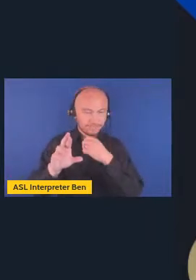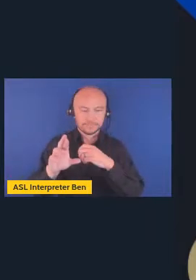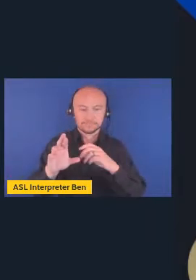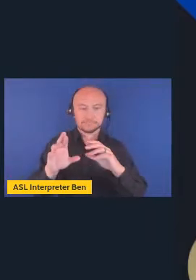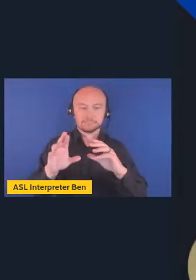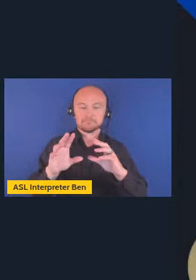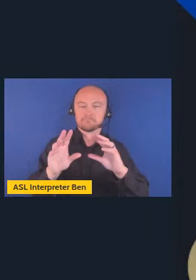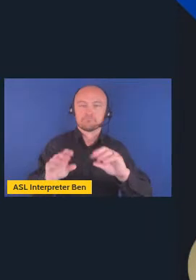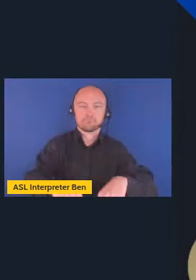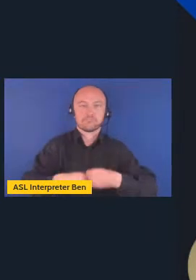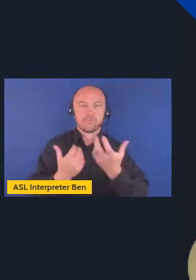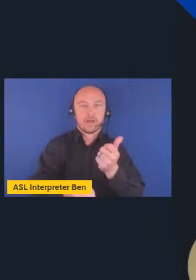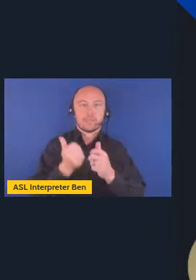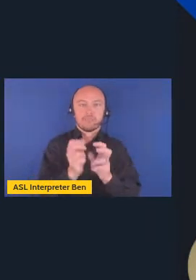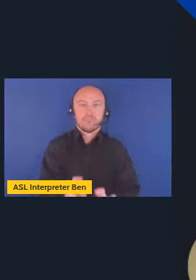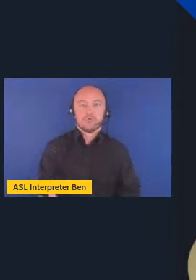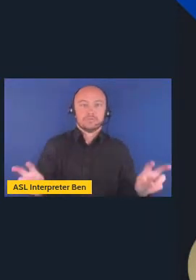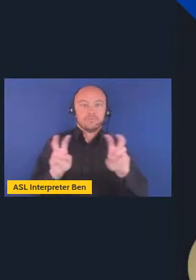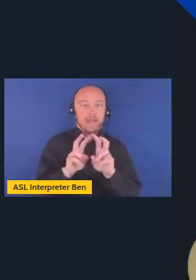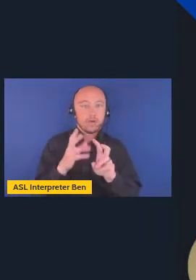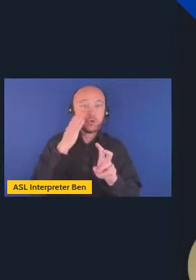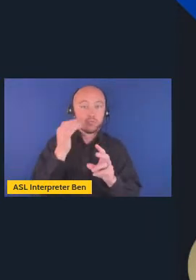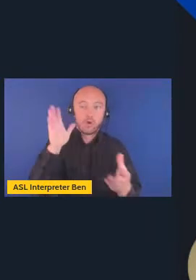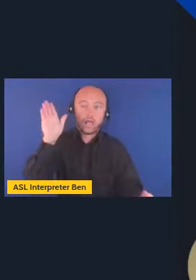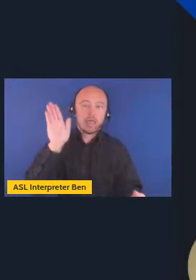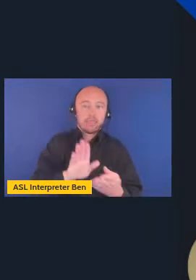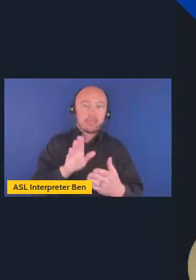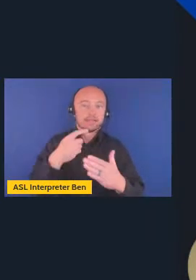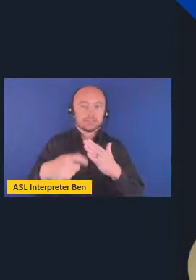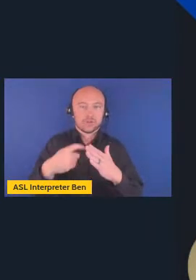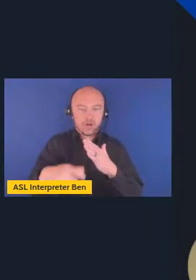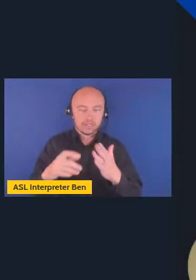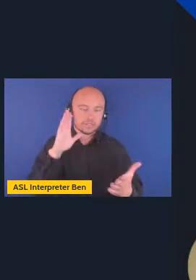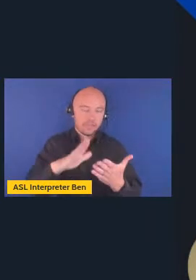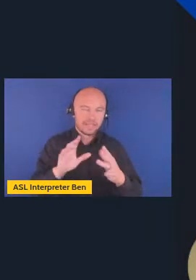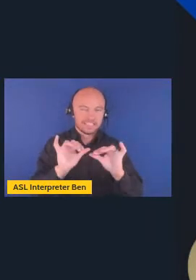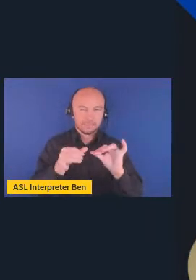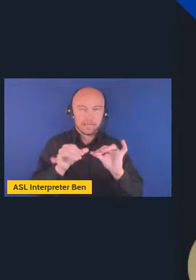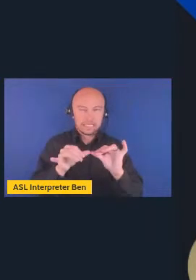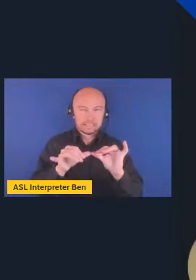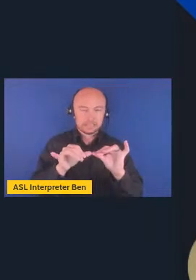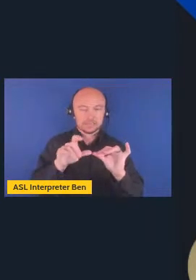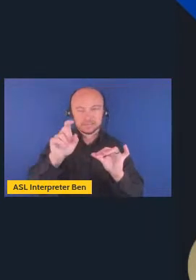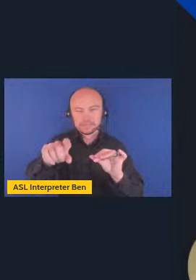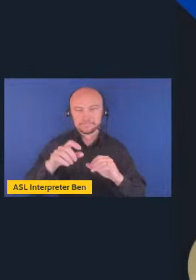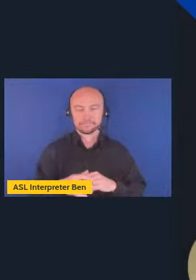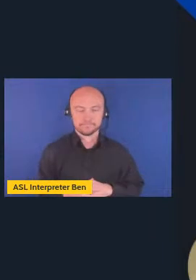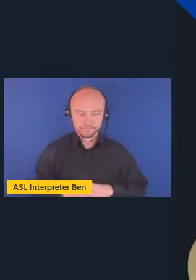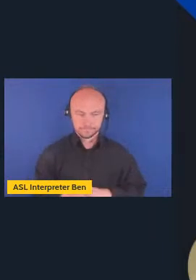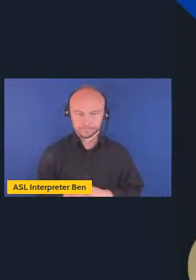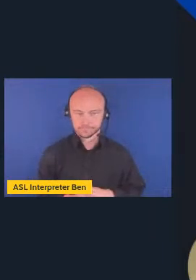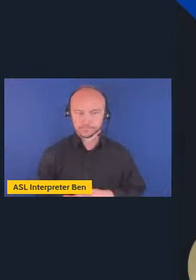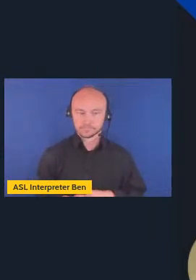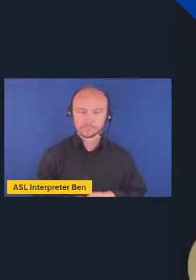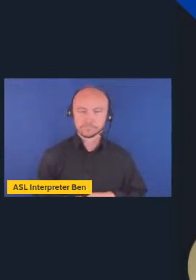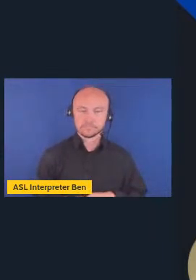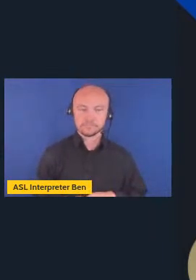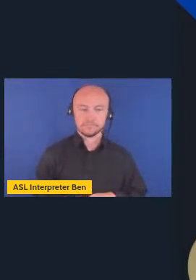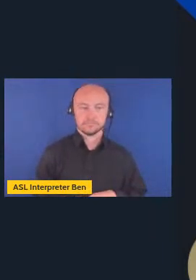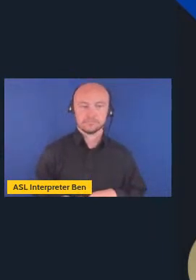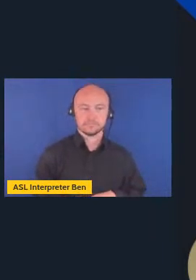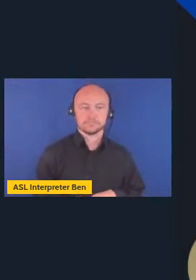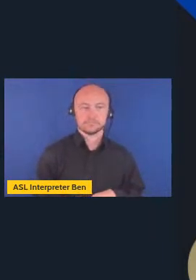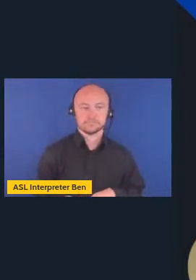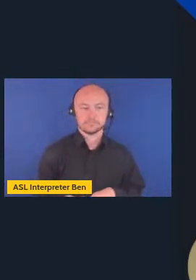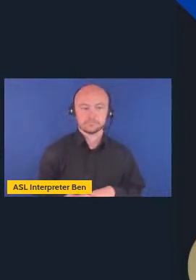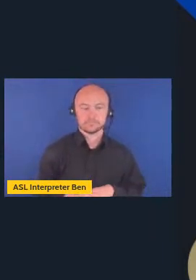most value with the least amount of maintenance effort. So serverless computing